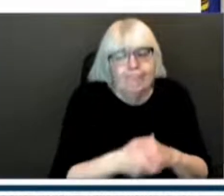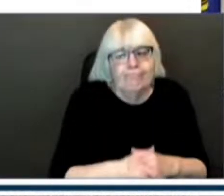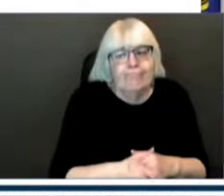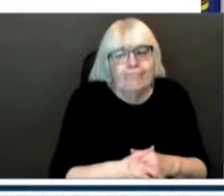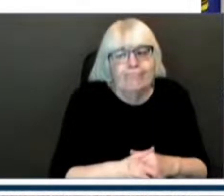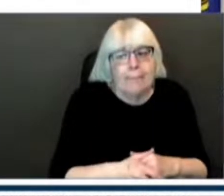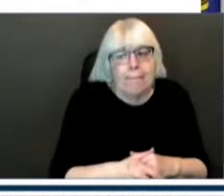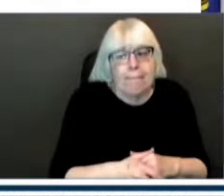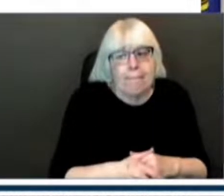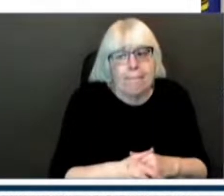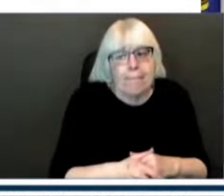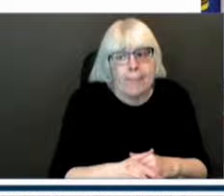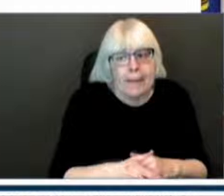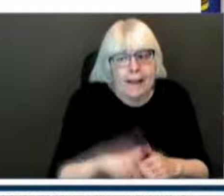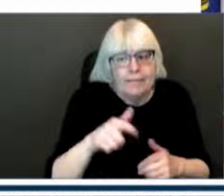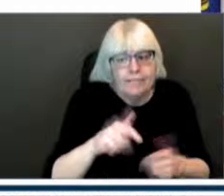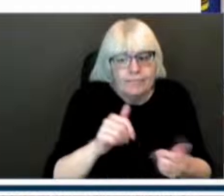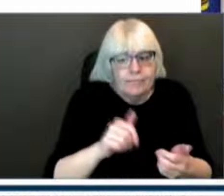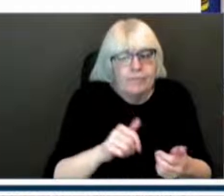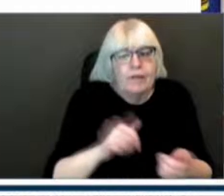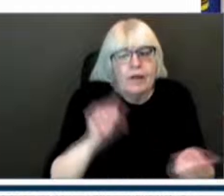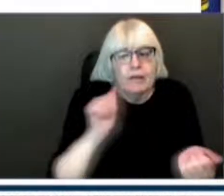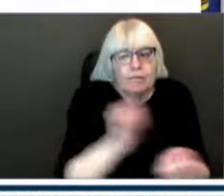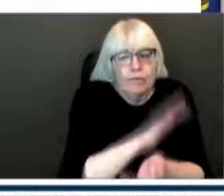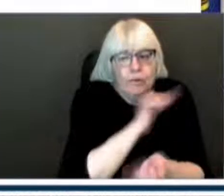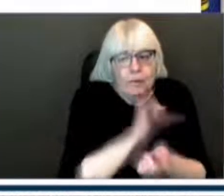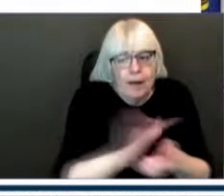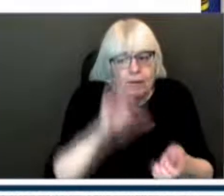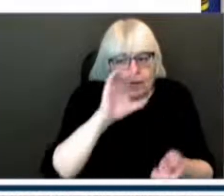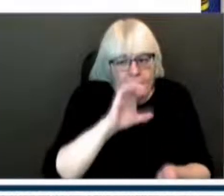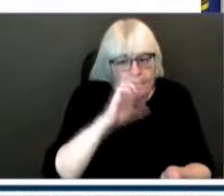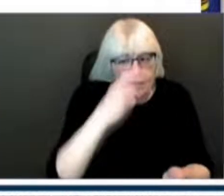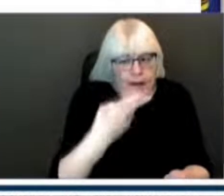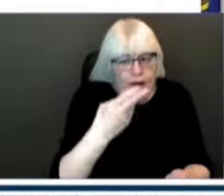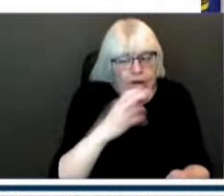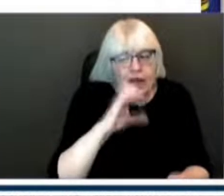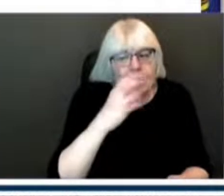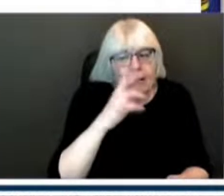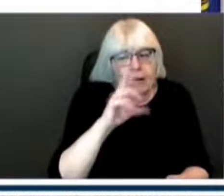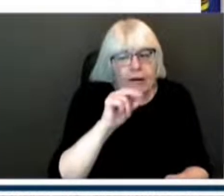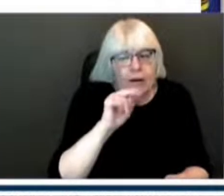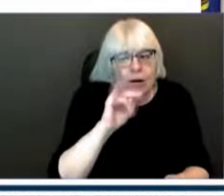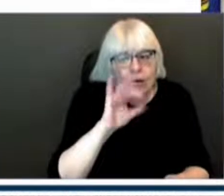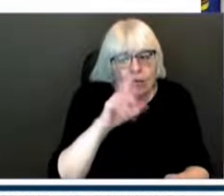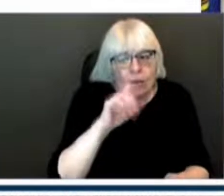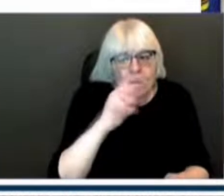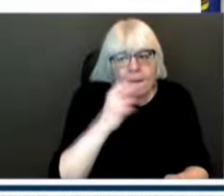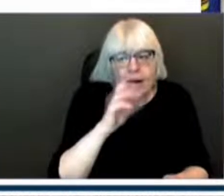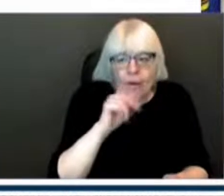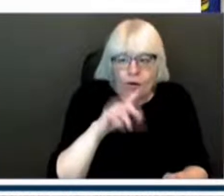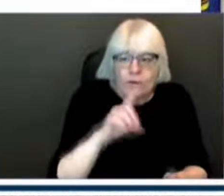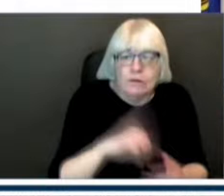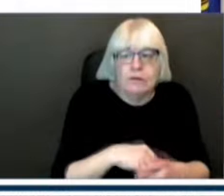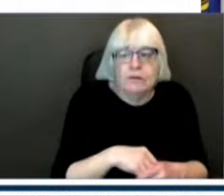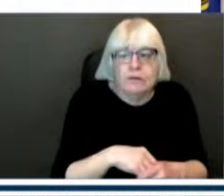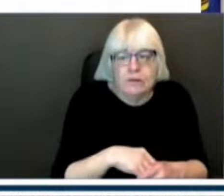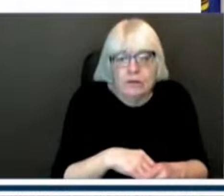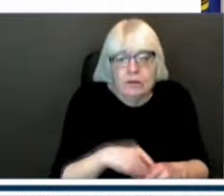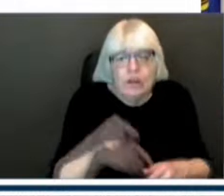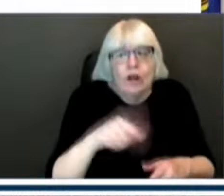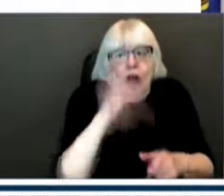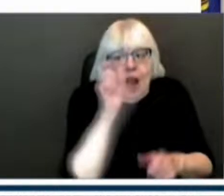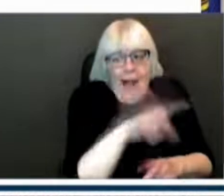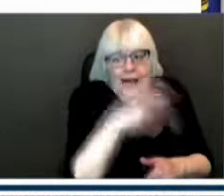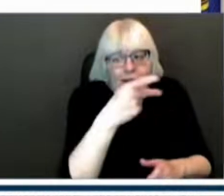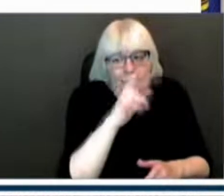Thank you. This is also for the Premier, and it's also on the CCA pay raise. So it's in the